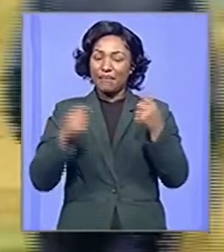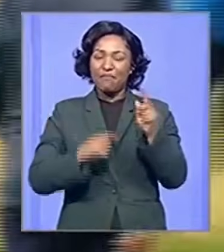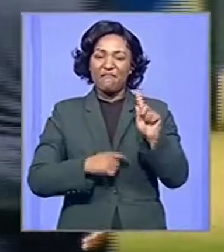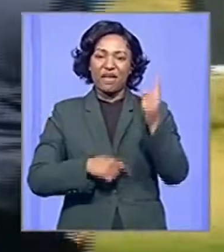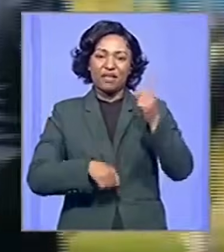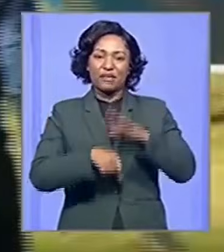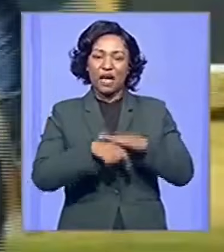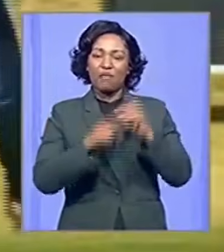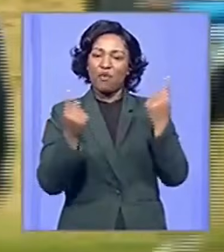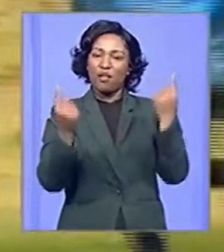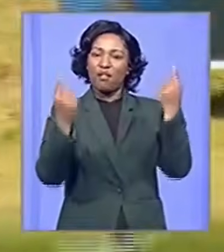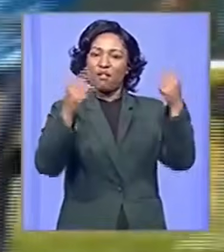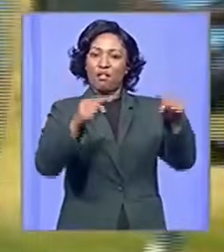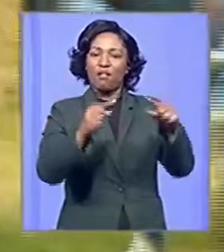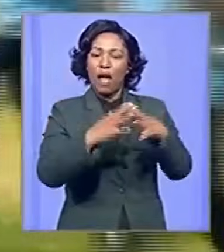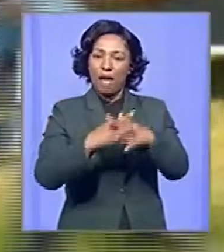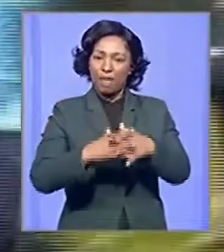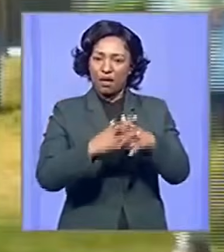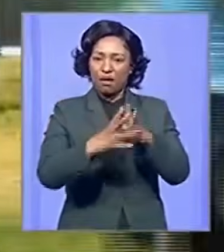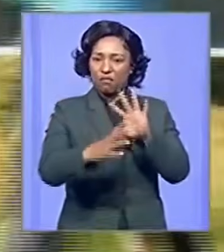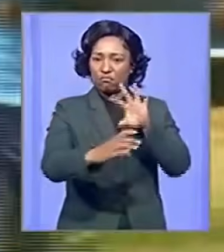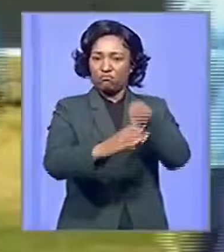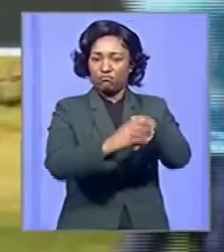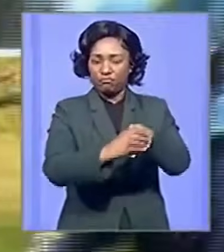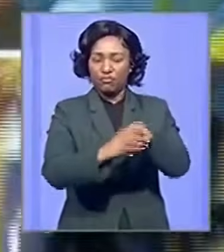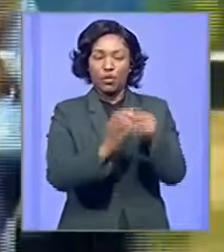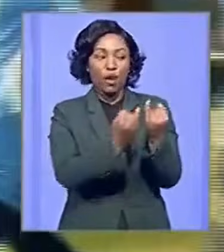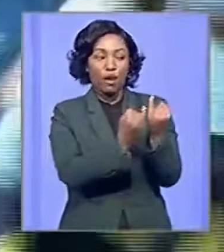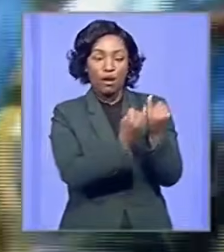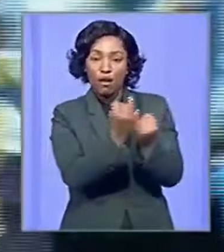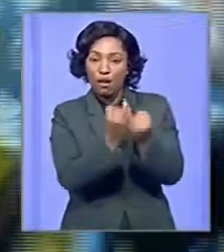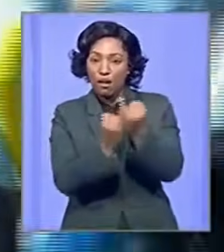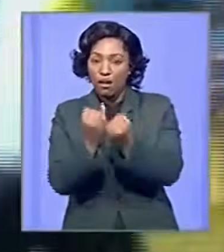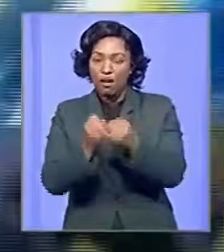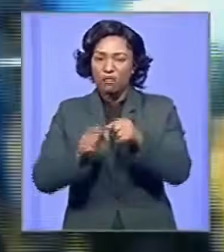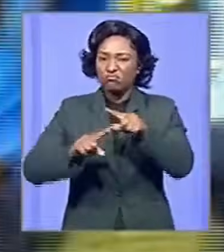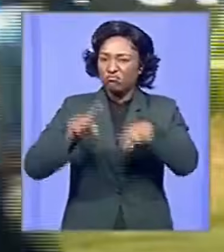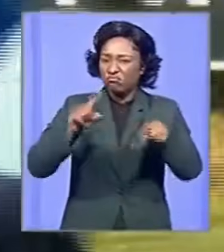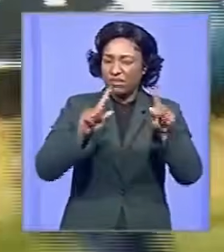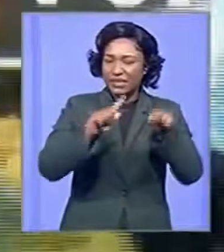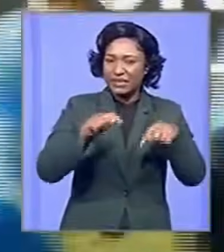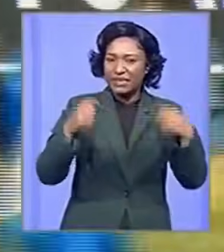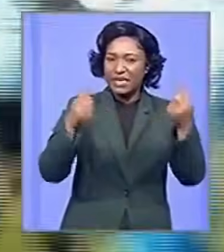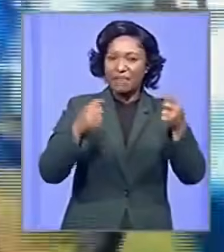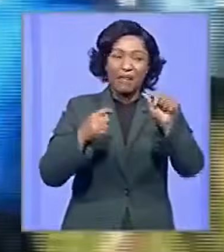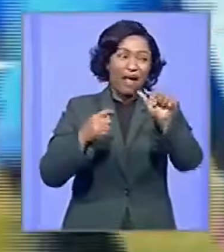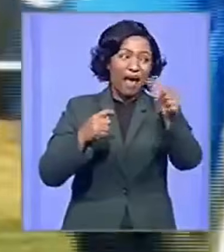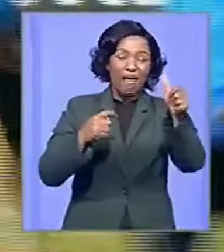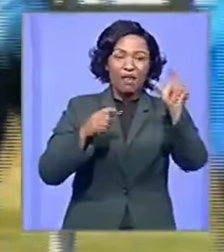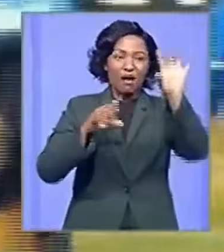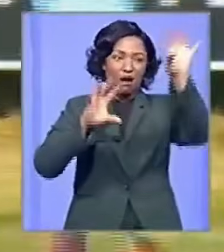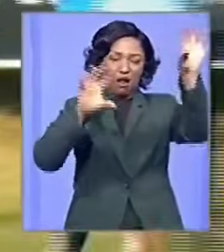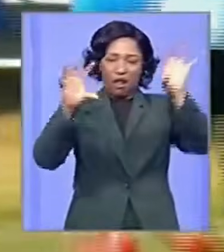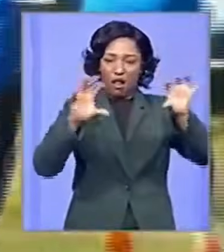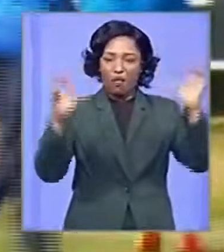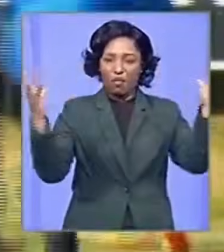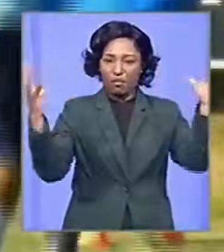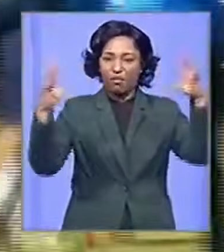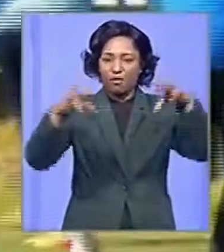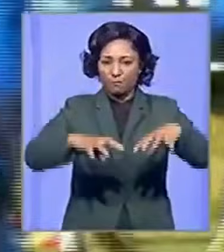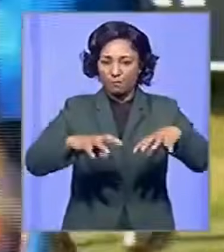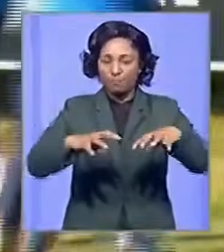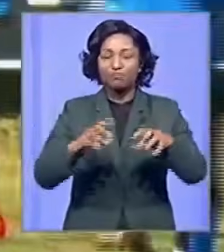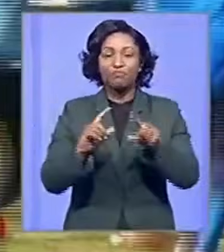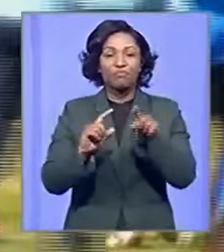Afrika se tla bapala dipapading tsena moo se tla qhutisana le hloka le dihlopha tse tswang dikontinenteng tse ding. Sehlopha sa basadi sa